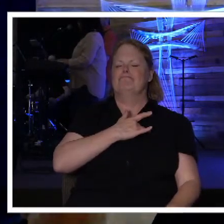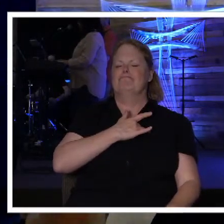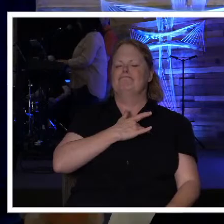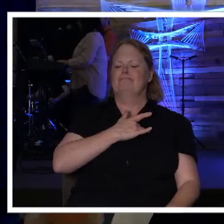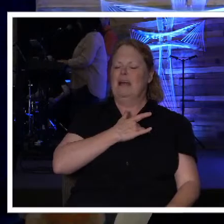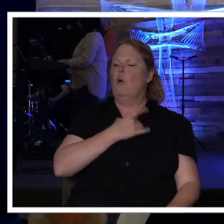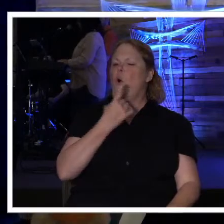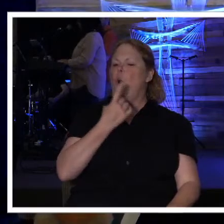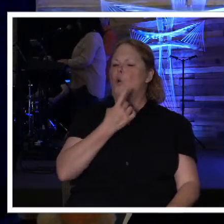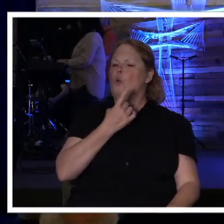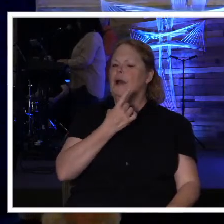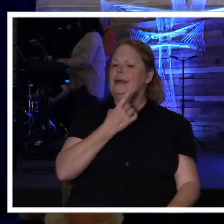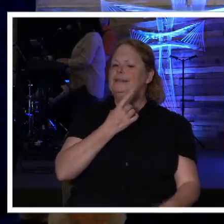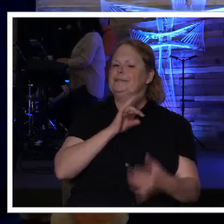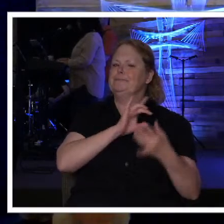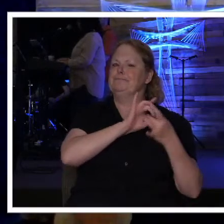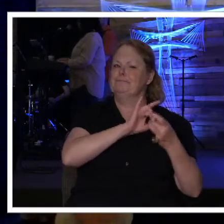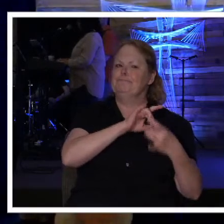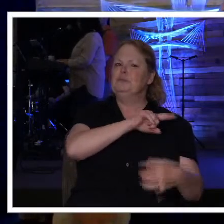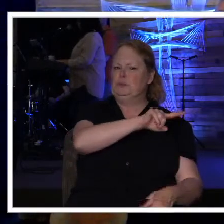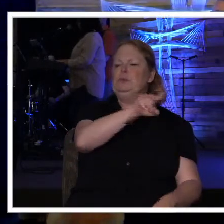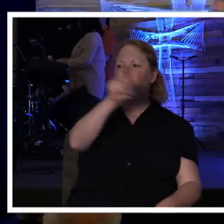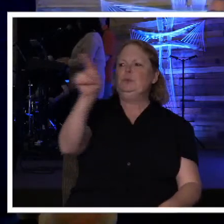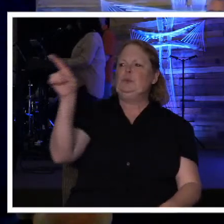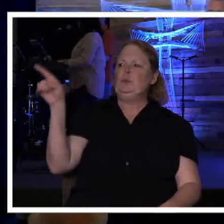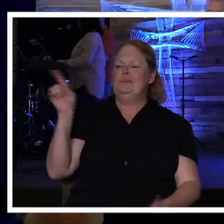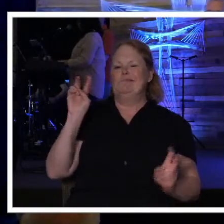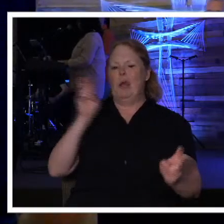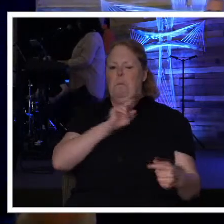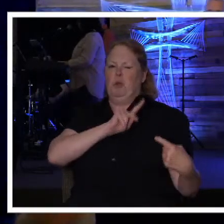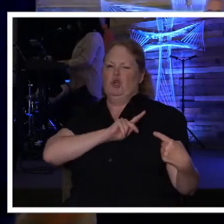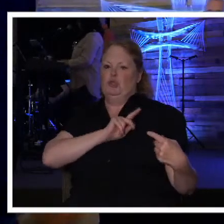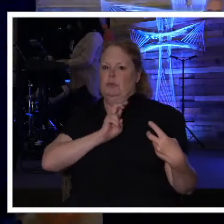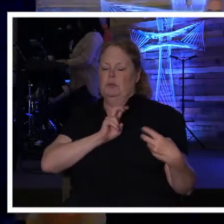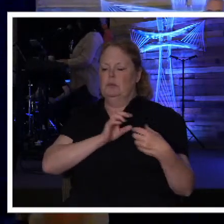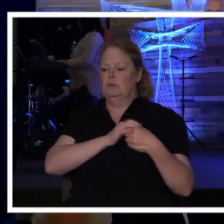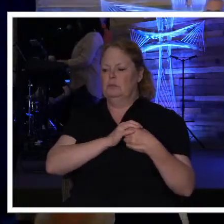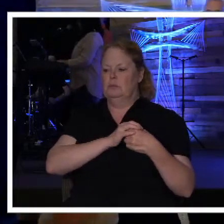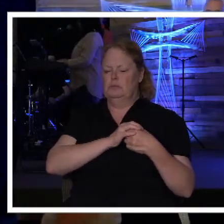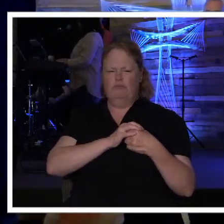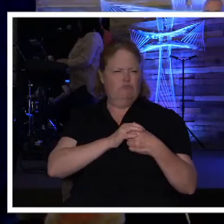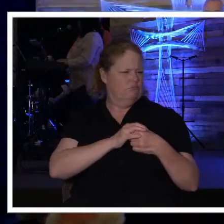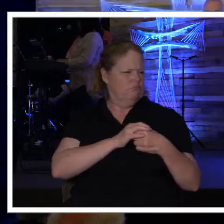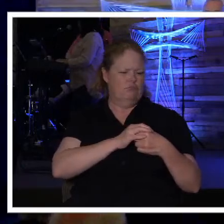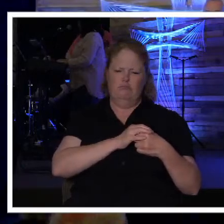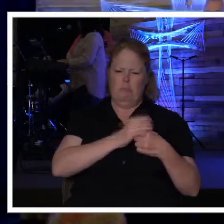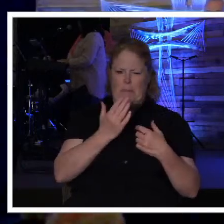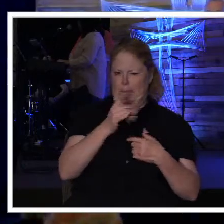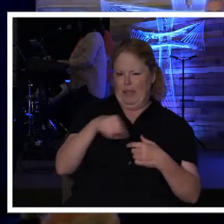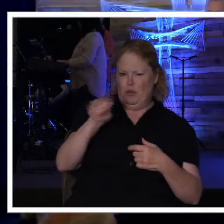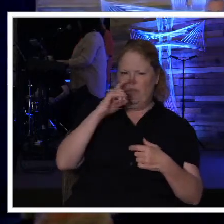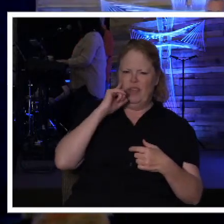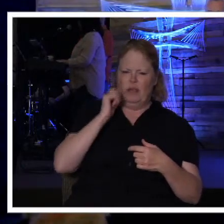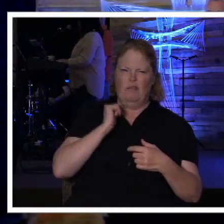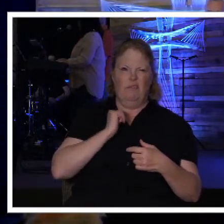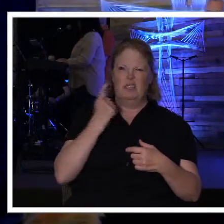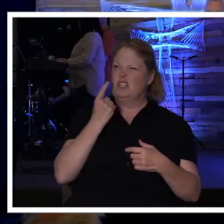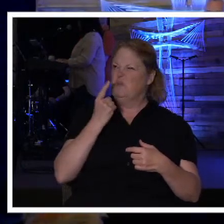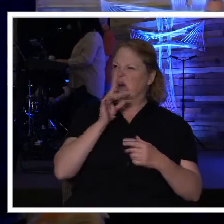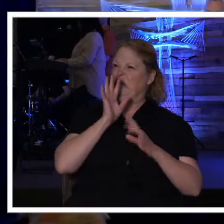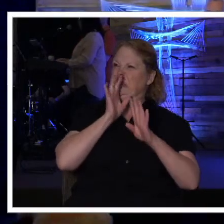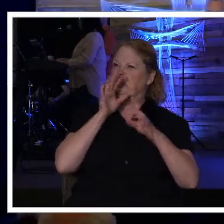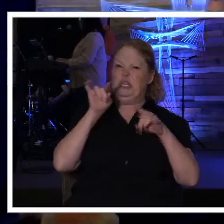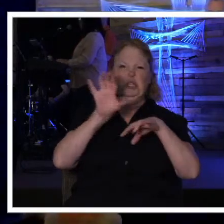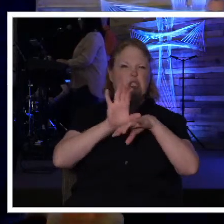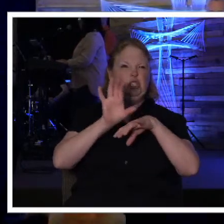And for those of you that it might seem that's a little strange for somebody to begin to speak up in church that's different than the pastor,